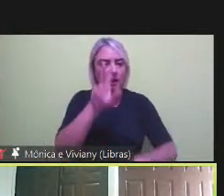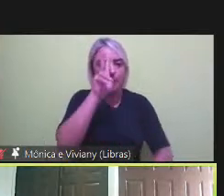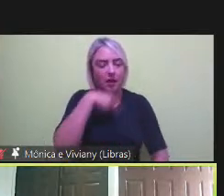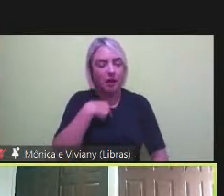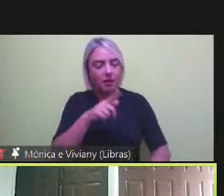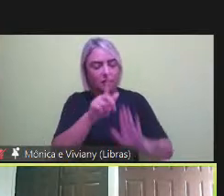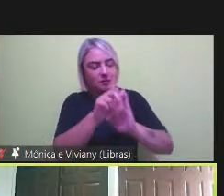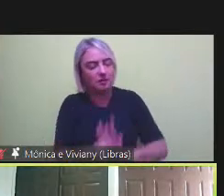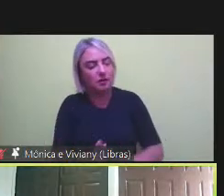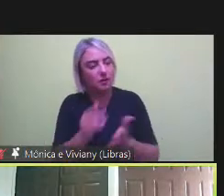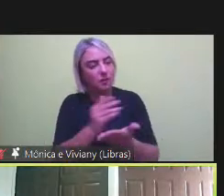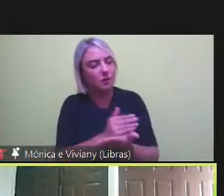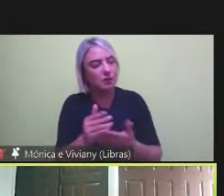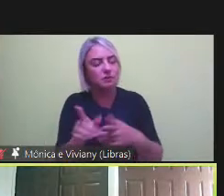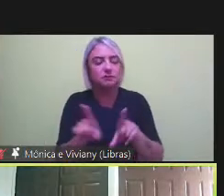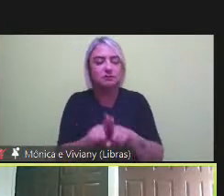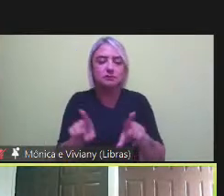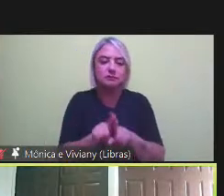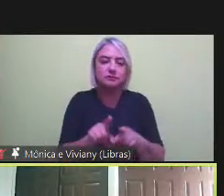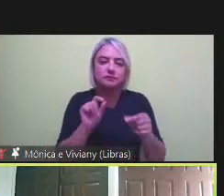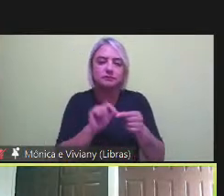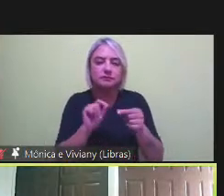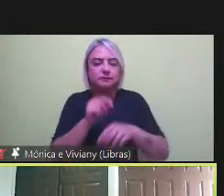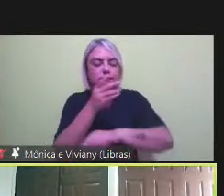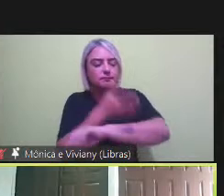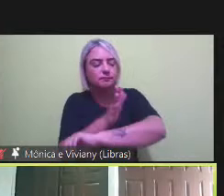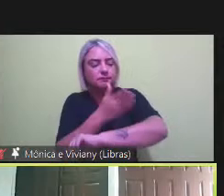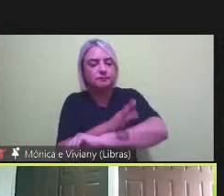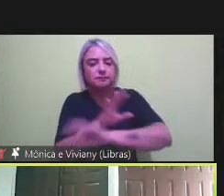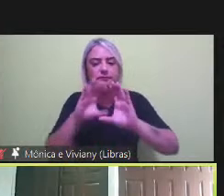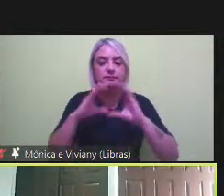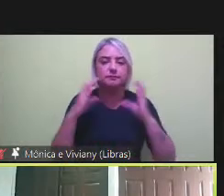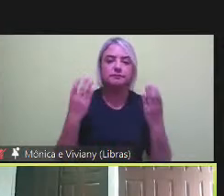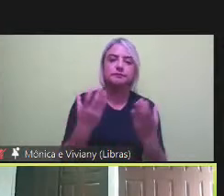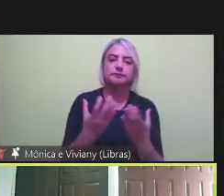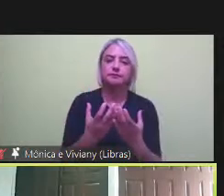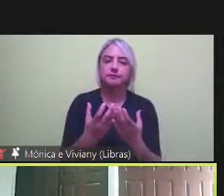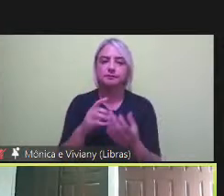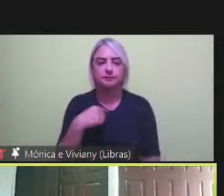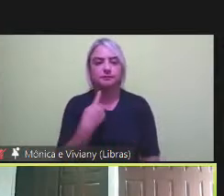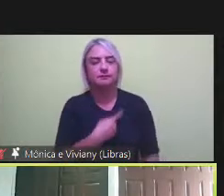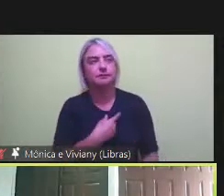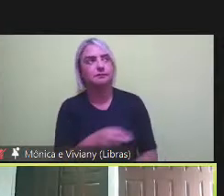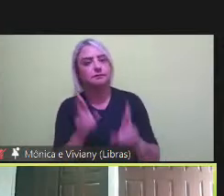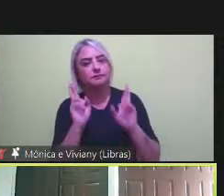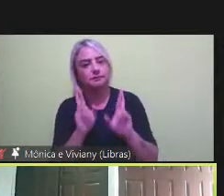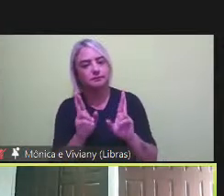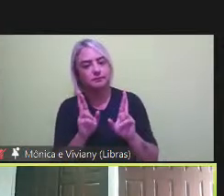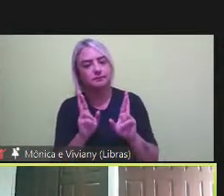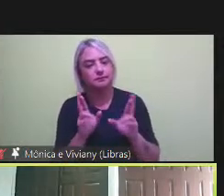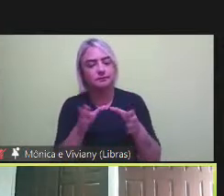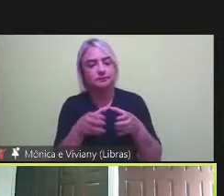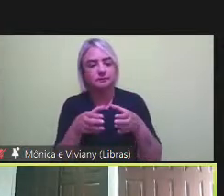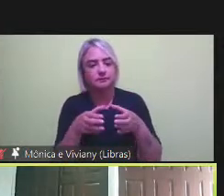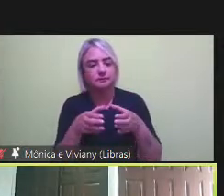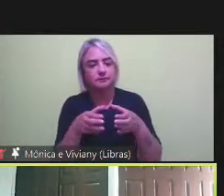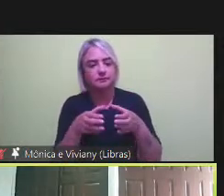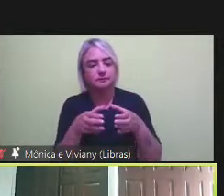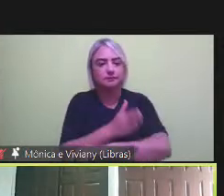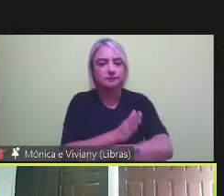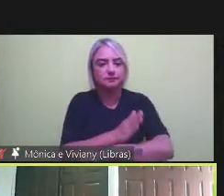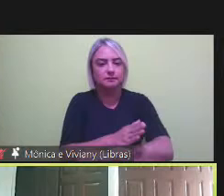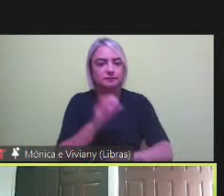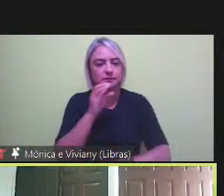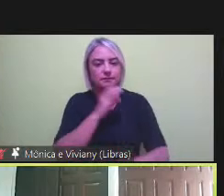in the communities. We expect another cohort to be trained very soon in 2022. So